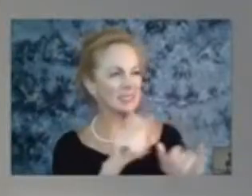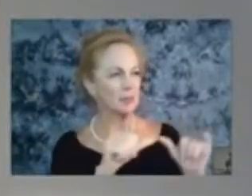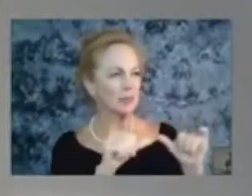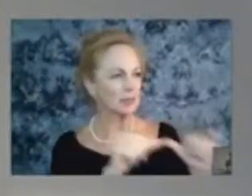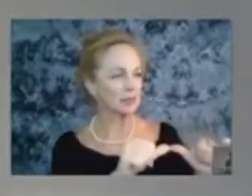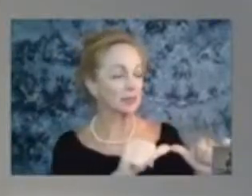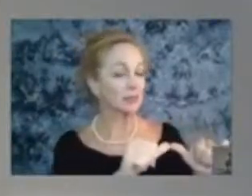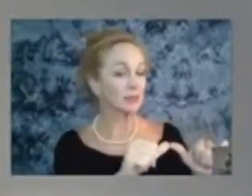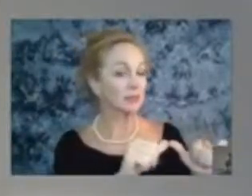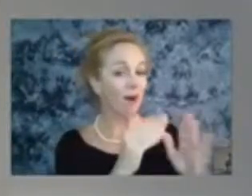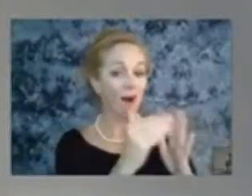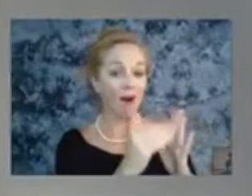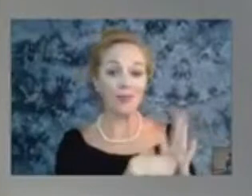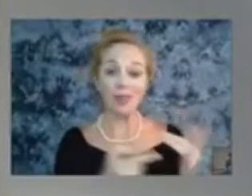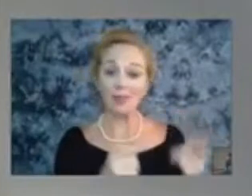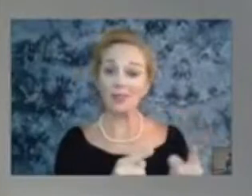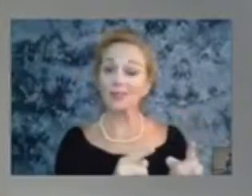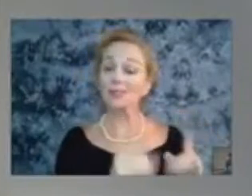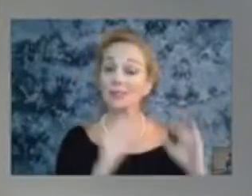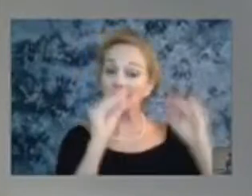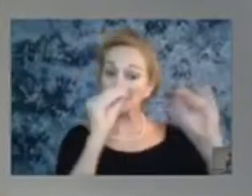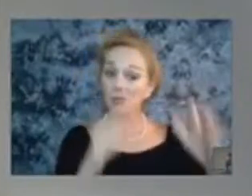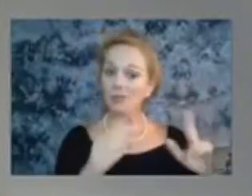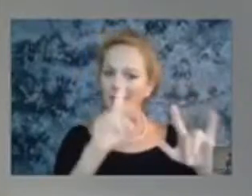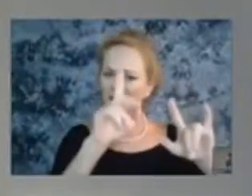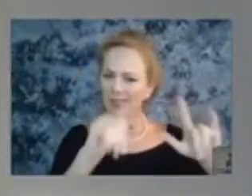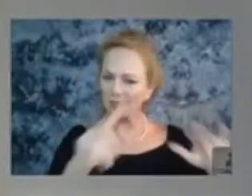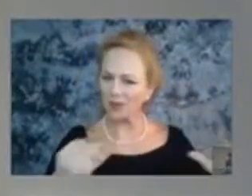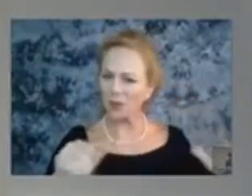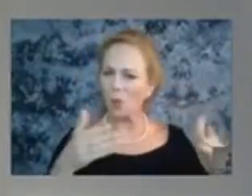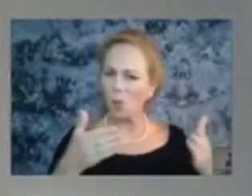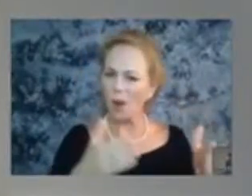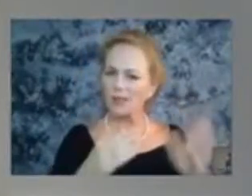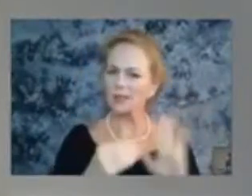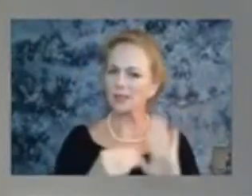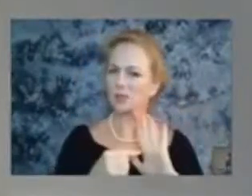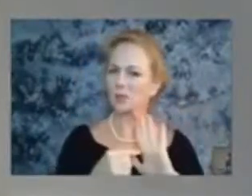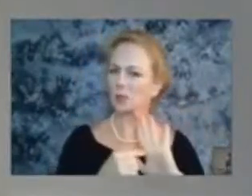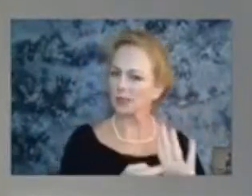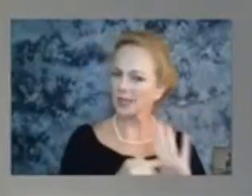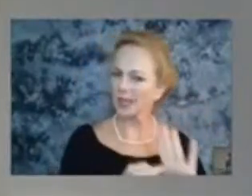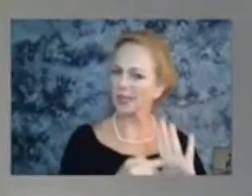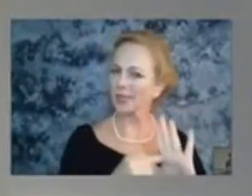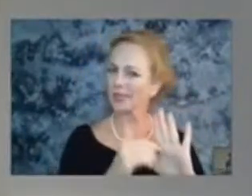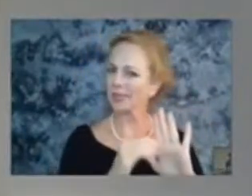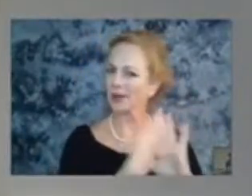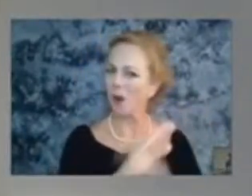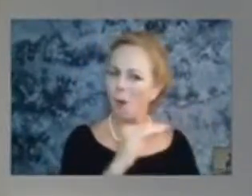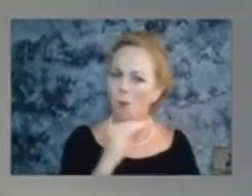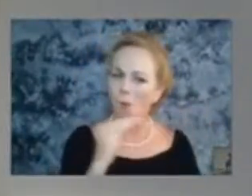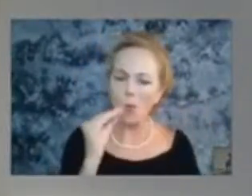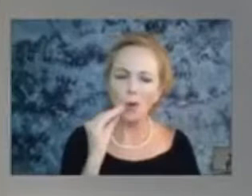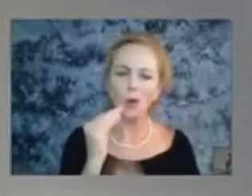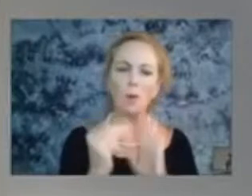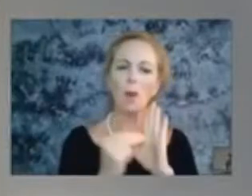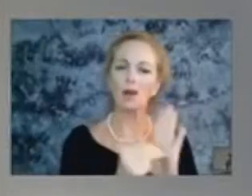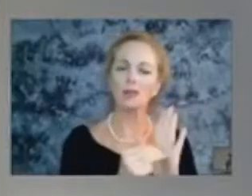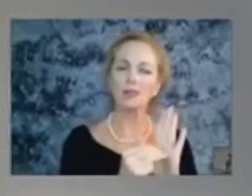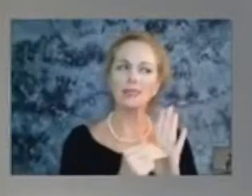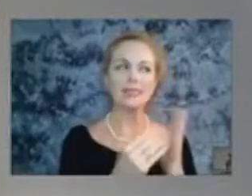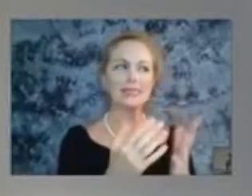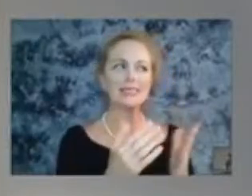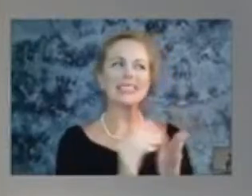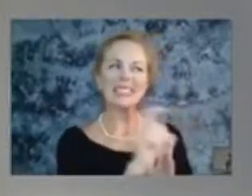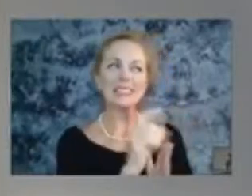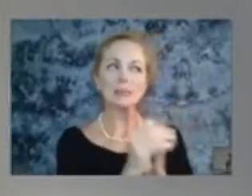have various ways of presenting those things. So if we could have some guidance to make that consistent, that would be especially helpful as well. Thank you for that